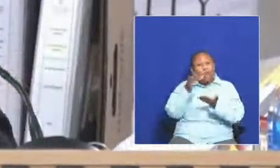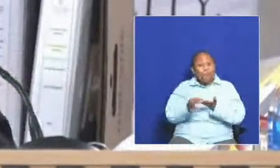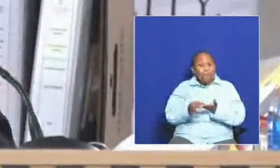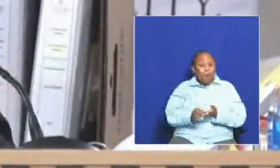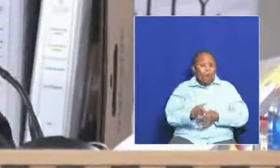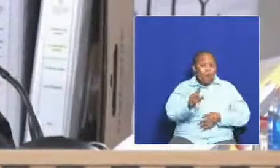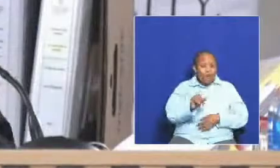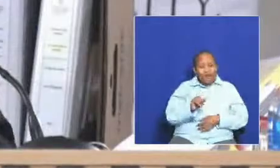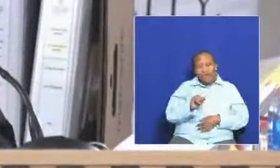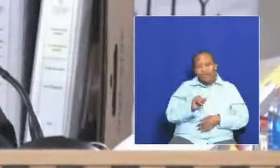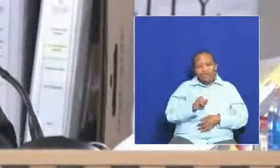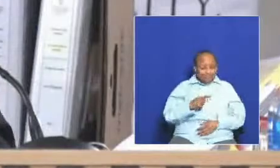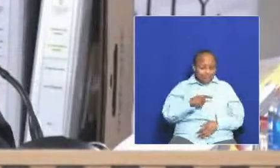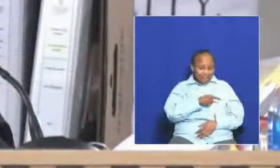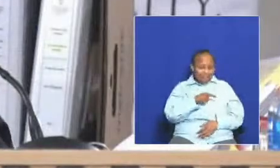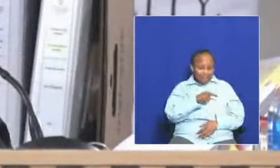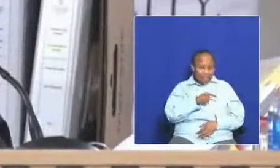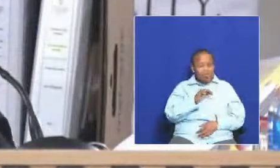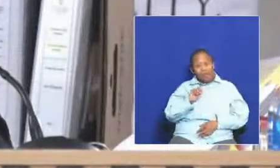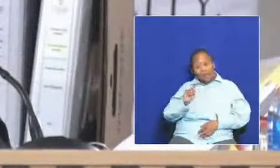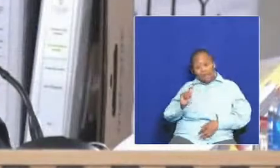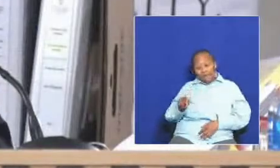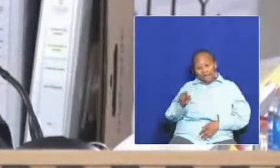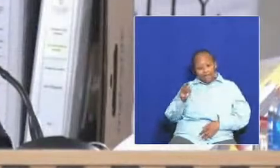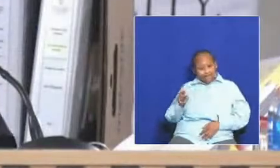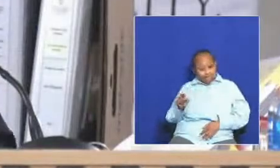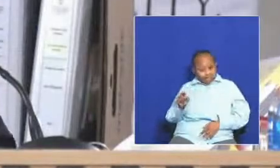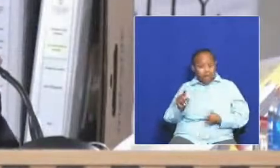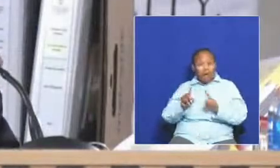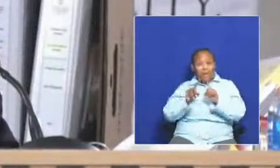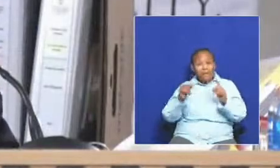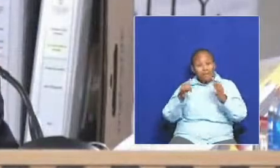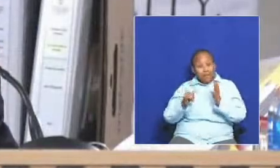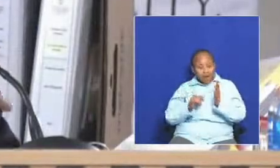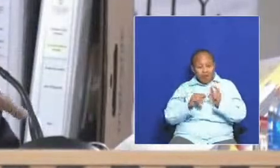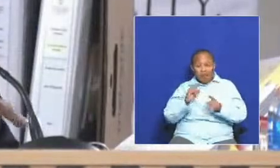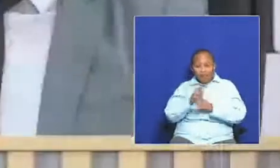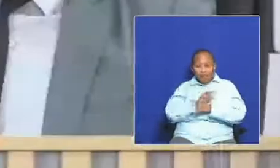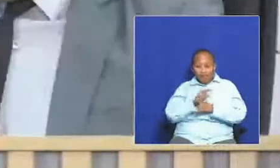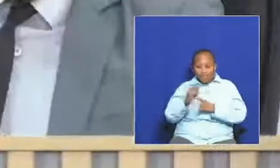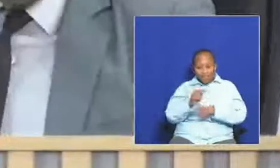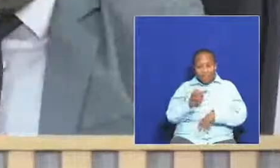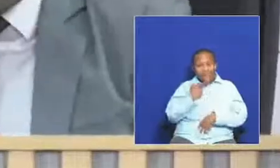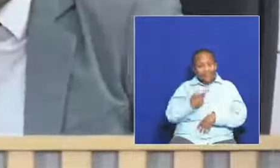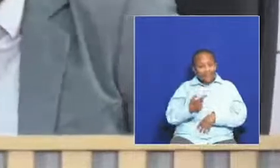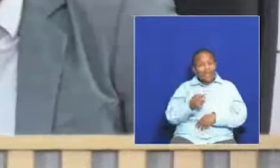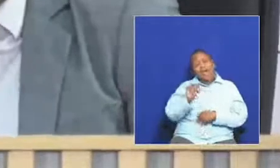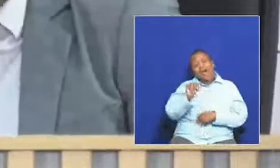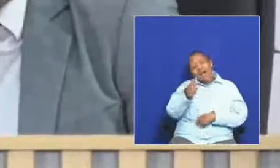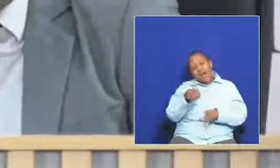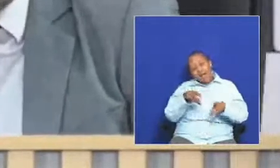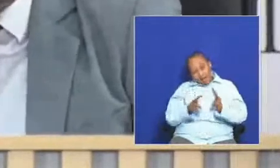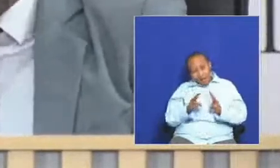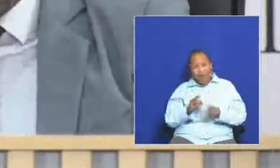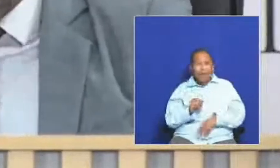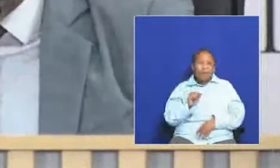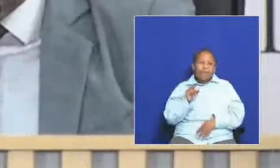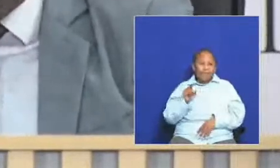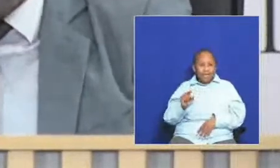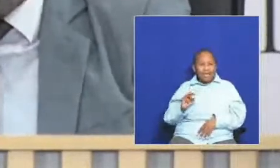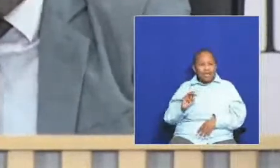Maumela paying Mr. Msibi, but what you are saying here is it should be the other way around. Mr. Maumela being maybe the it's my